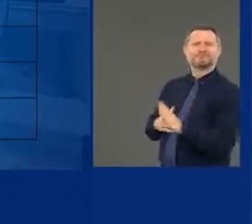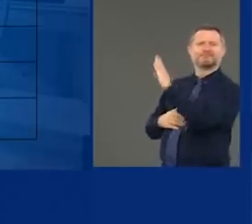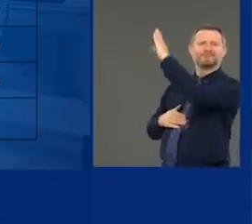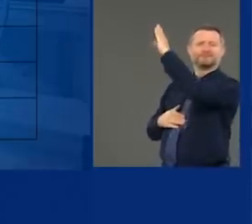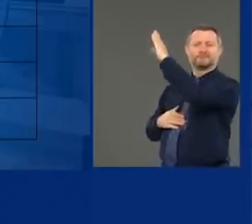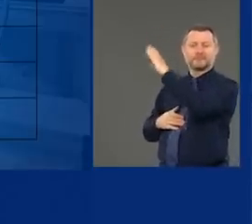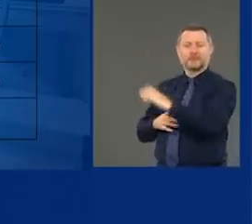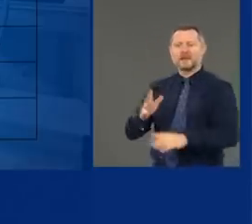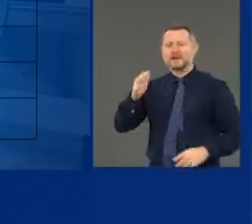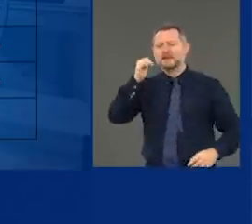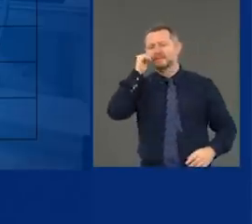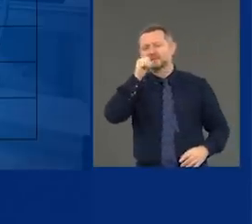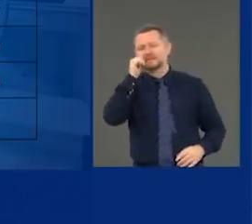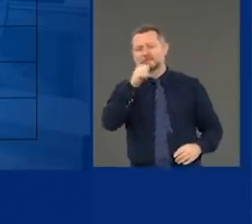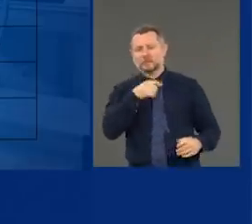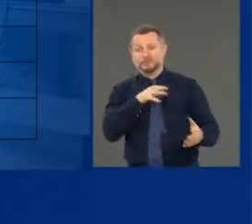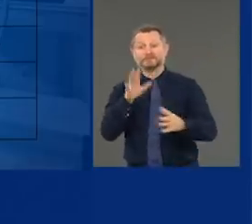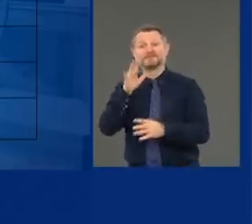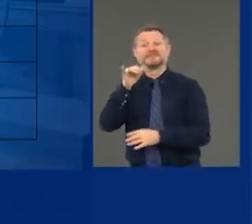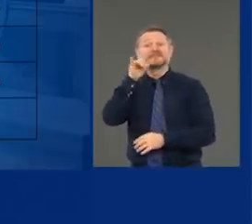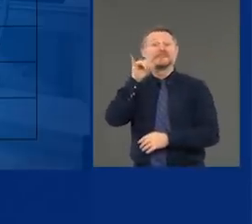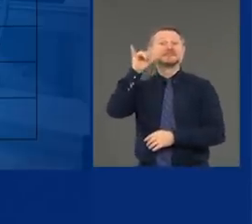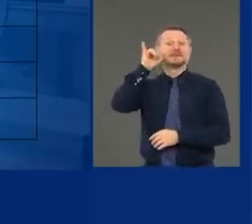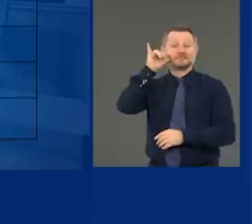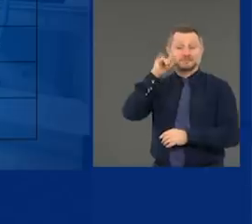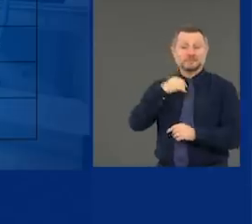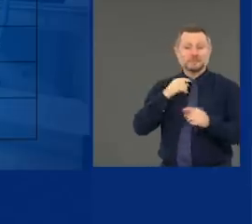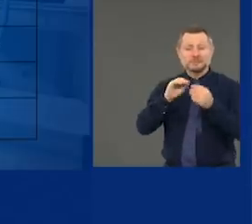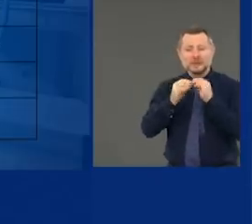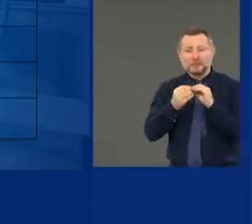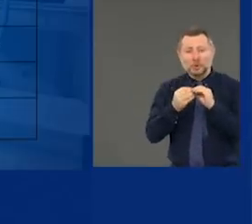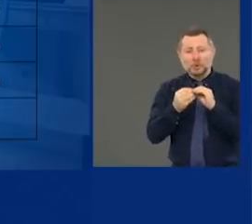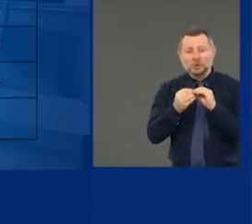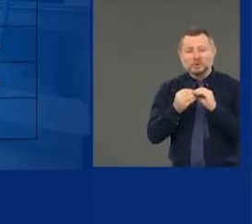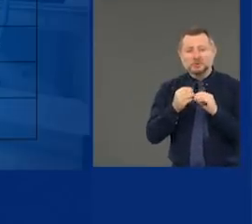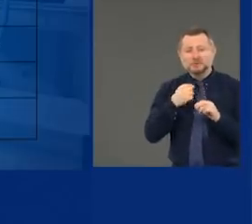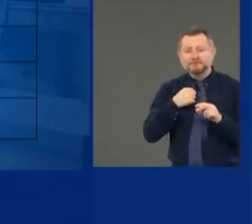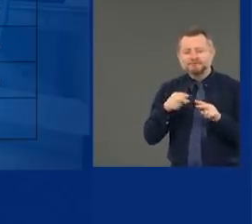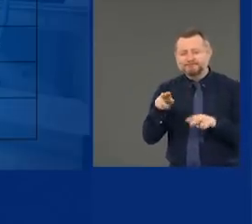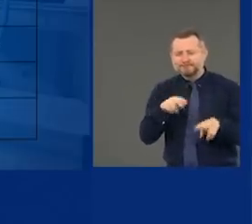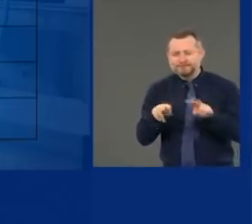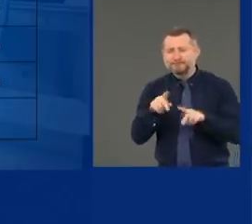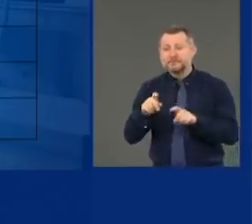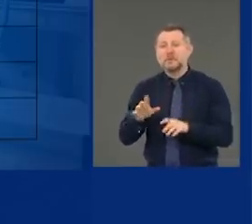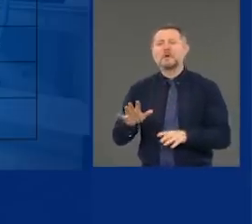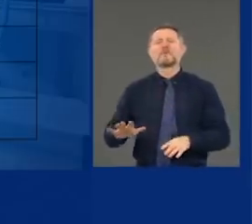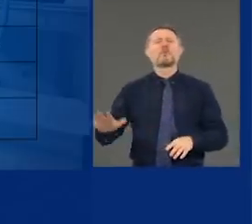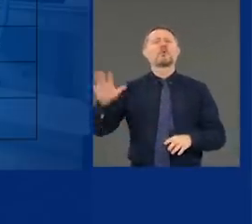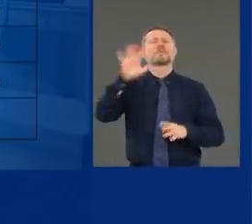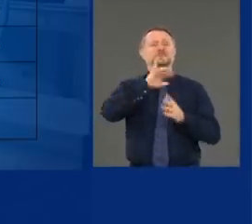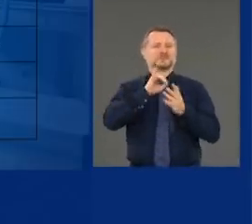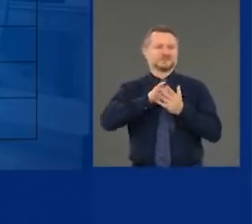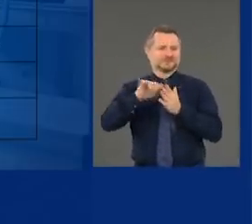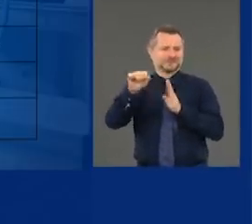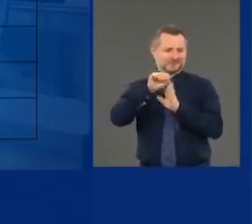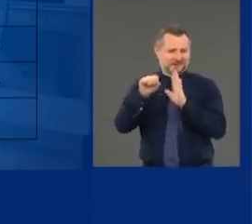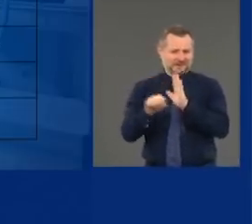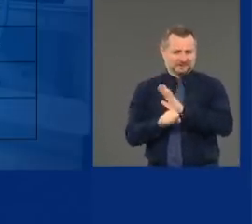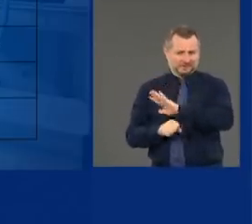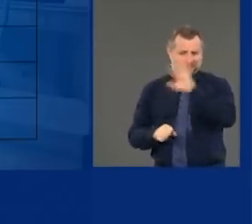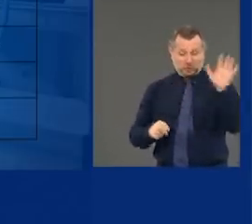at yesterday's numbers, just yesterday, across the state, New York